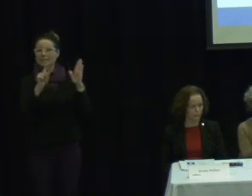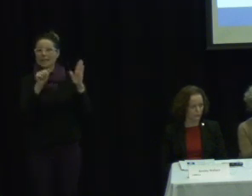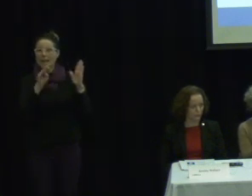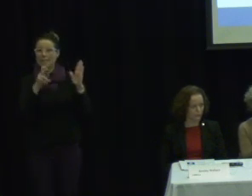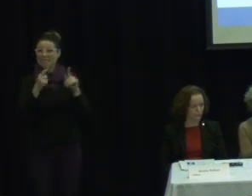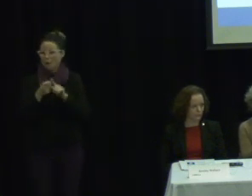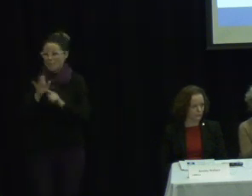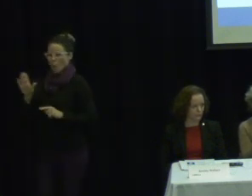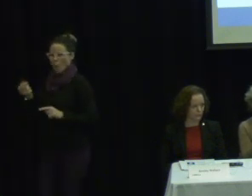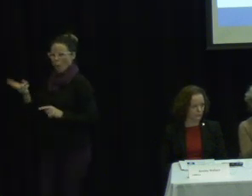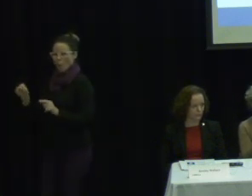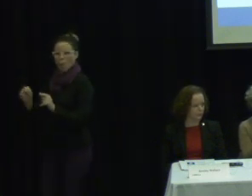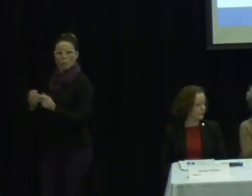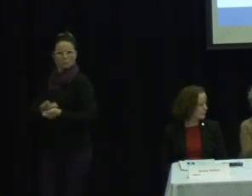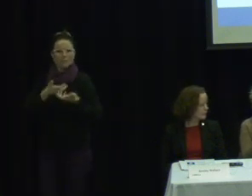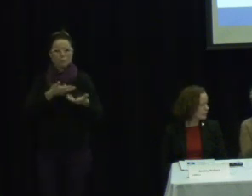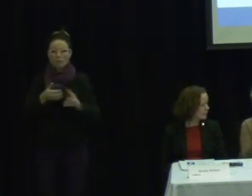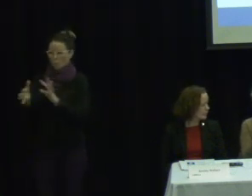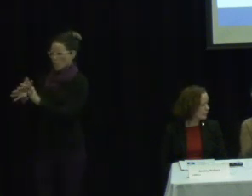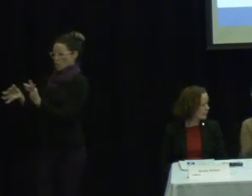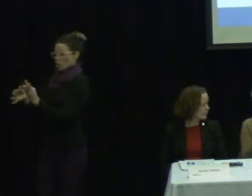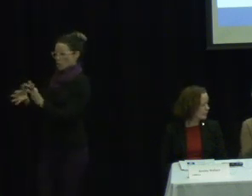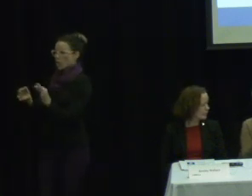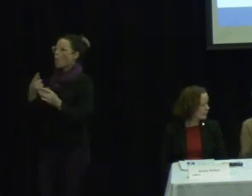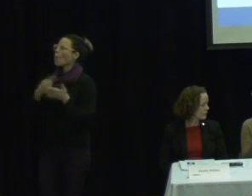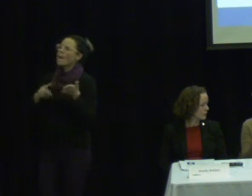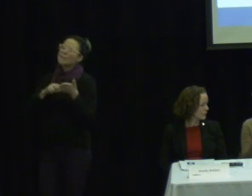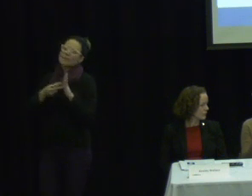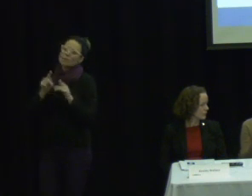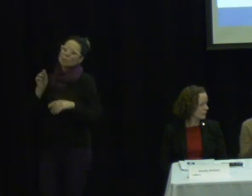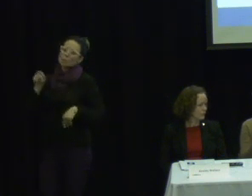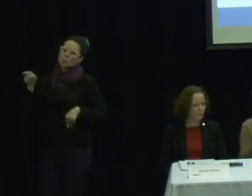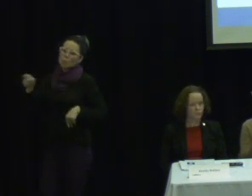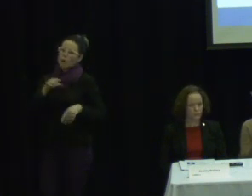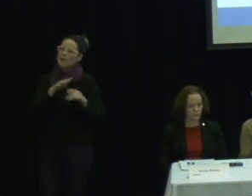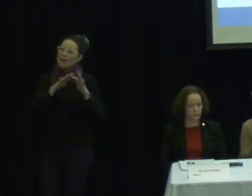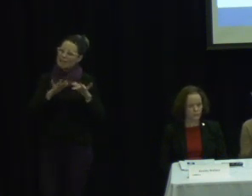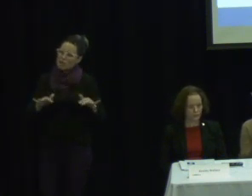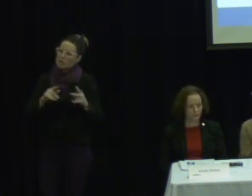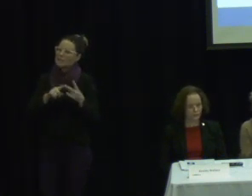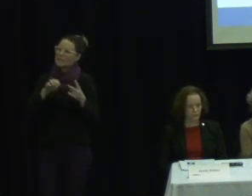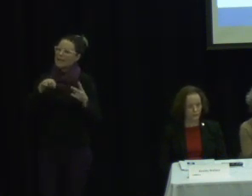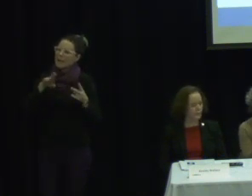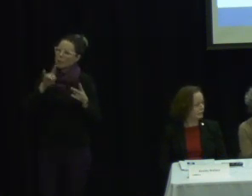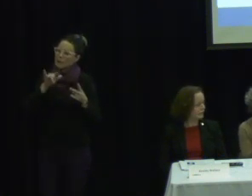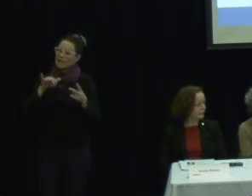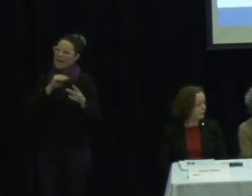in a diversity statement, what diversity, equity, and inclusion meant to you and what your experience was